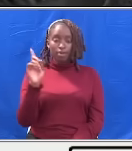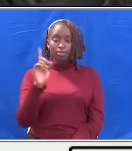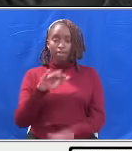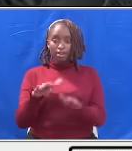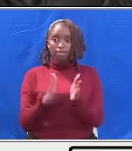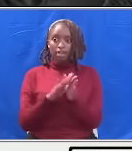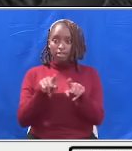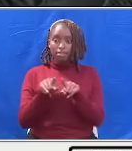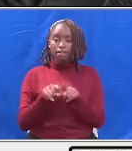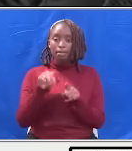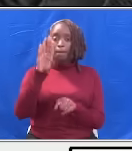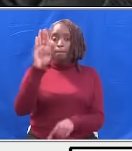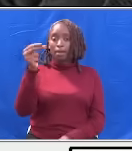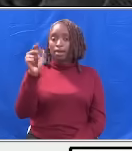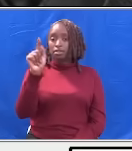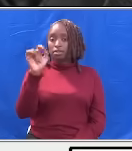Eastleigh.